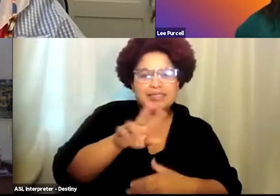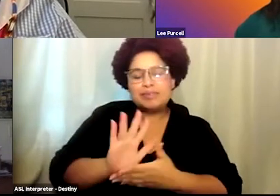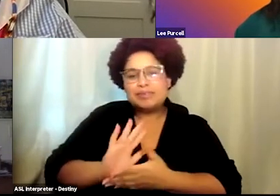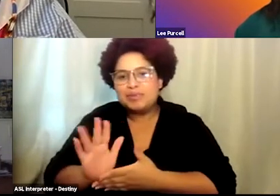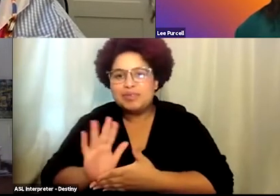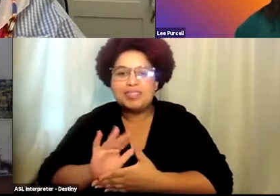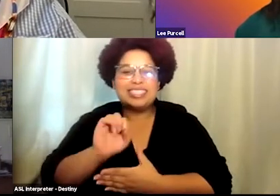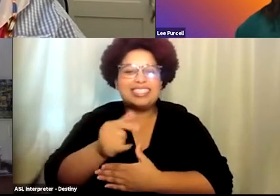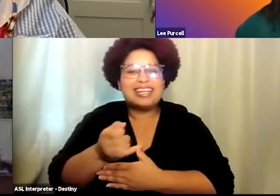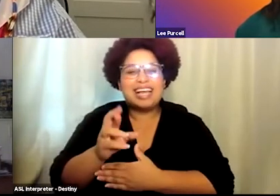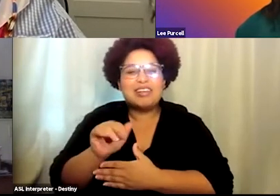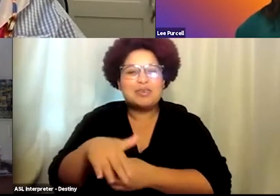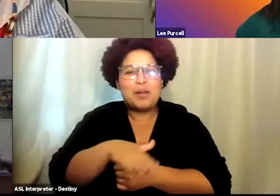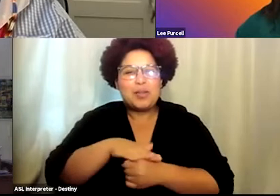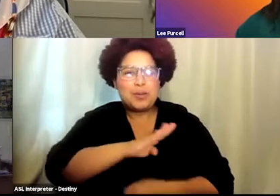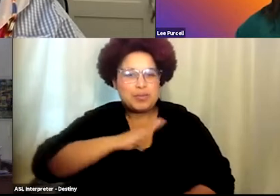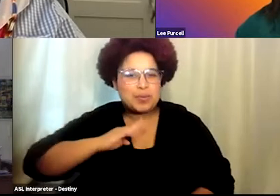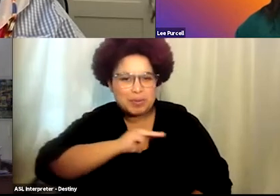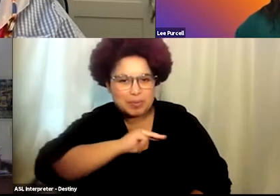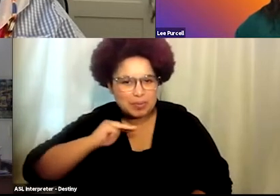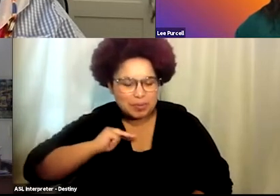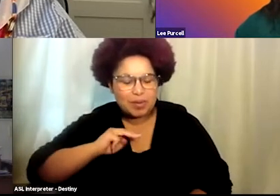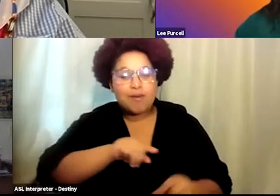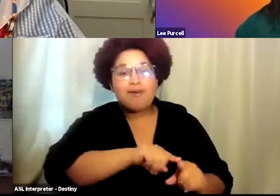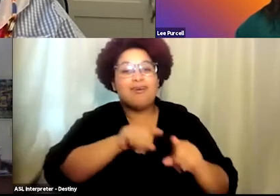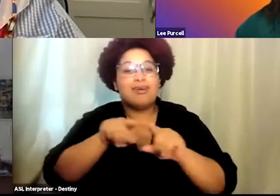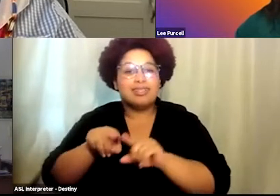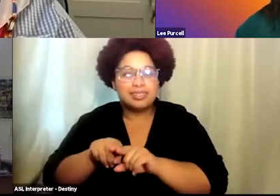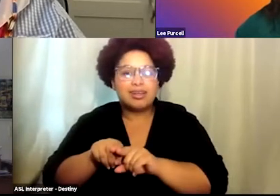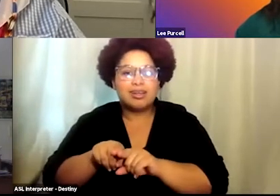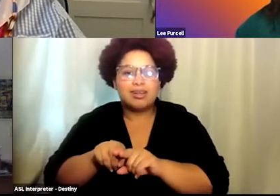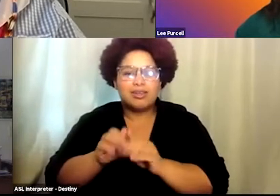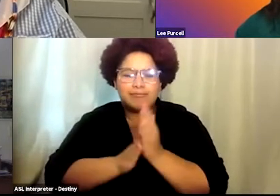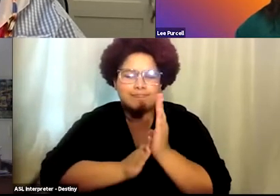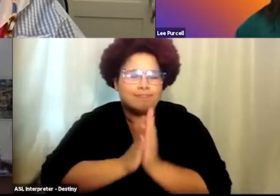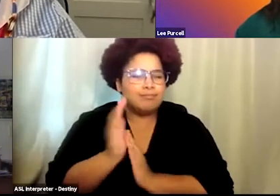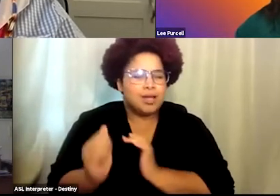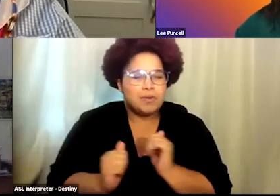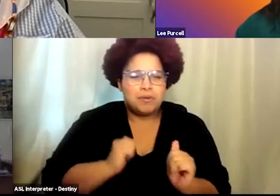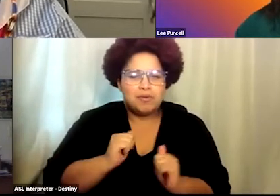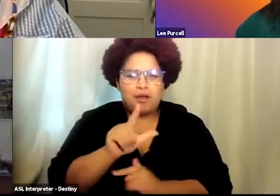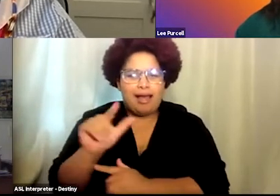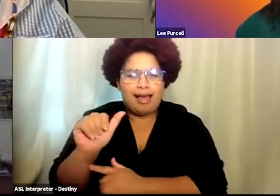and SAG-AFTRA local board member, and also the impassioned chair of the